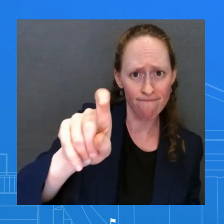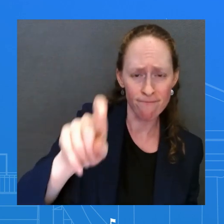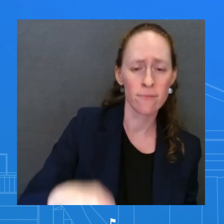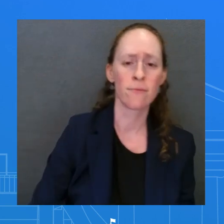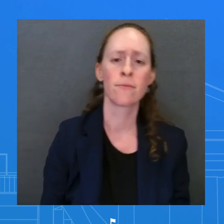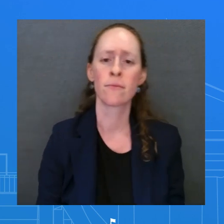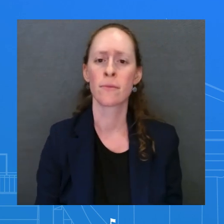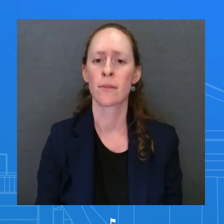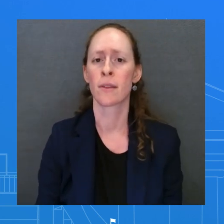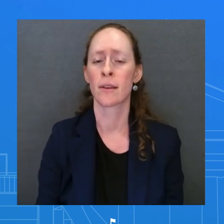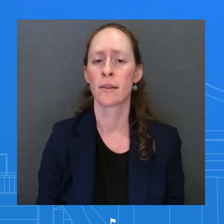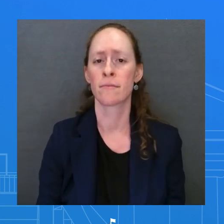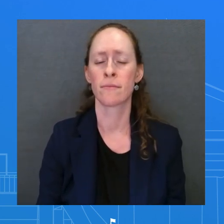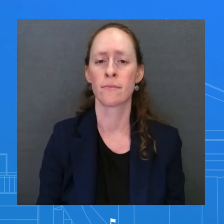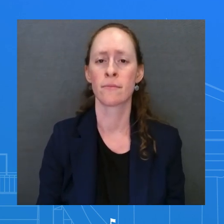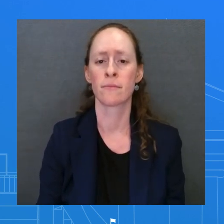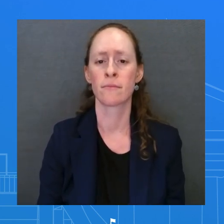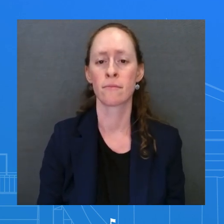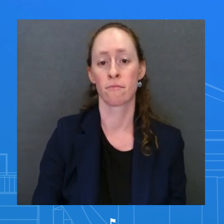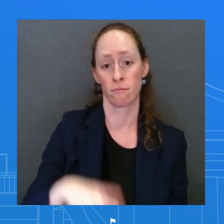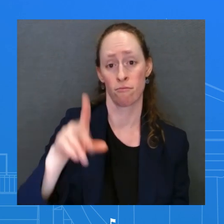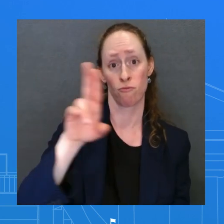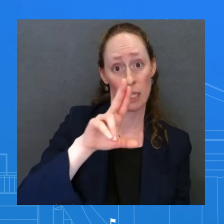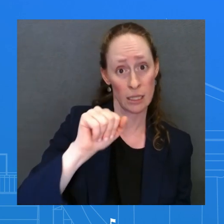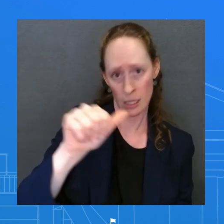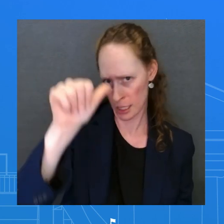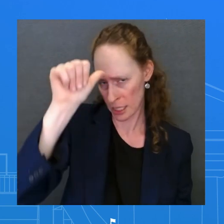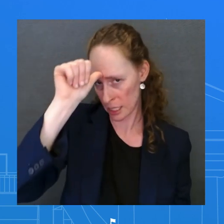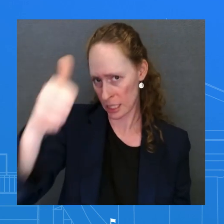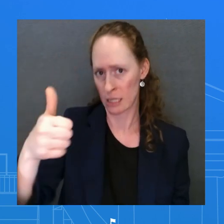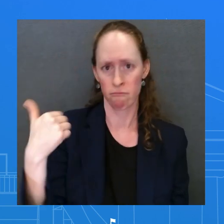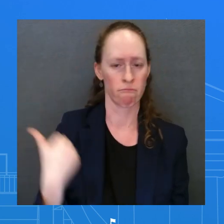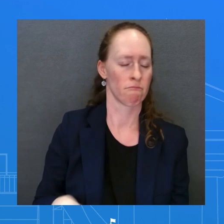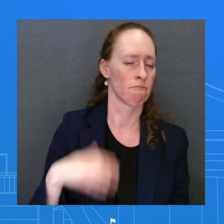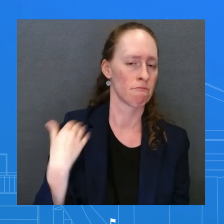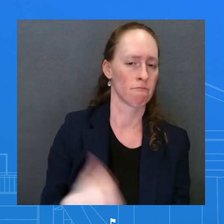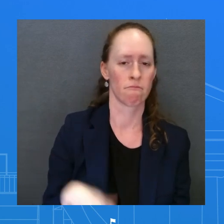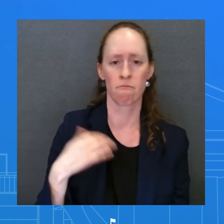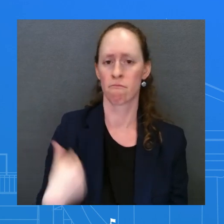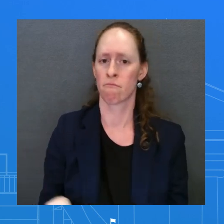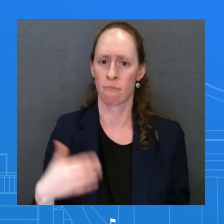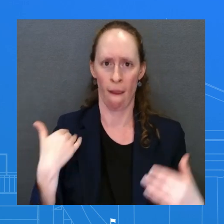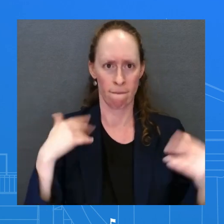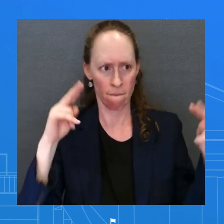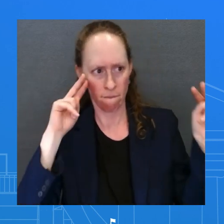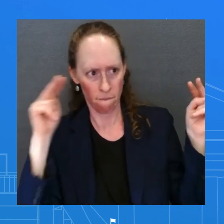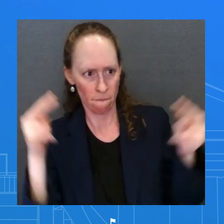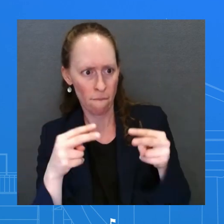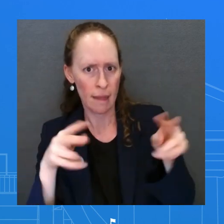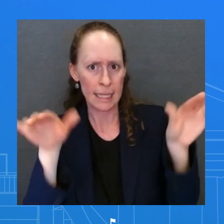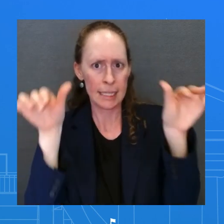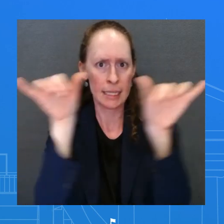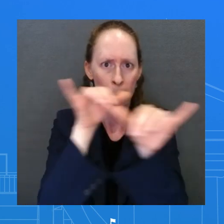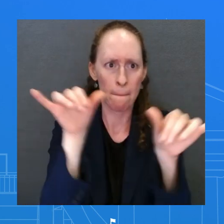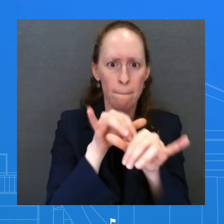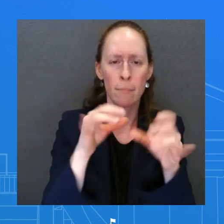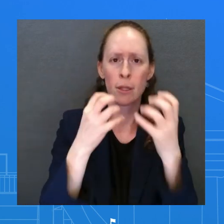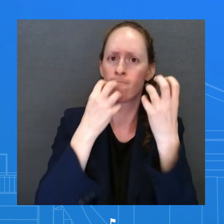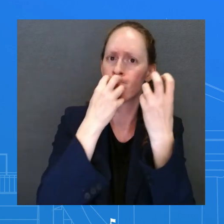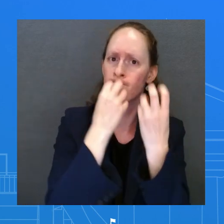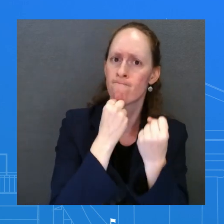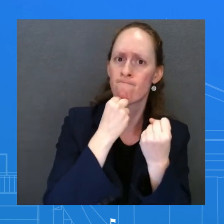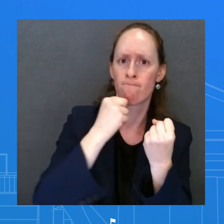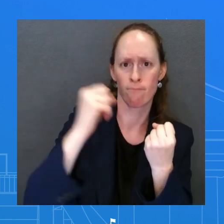shared interest in protecting intellectual property and a shared technology ecosystem. So protecting IP, intellectual property, along with